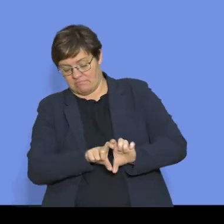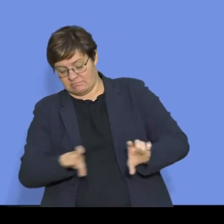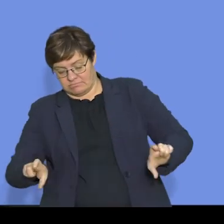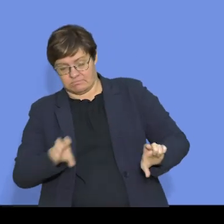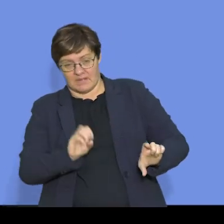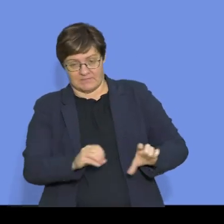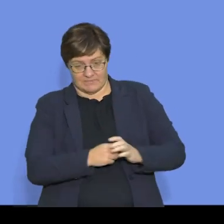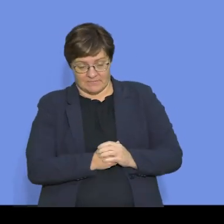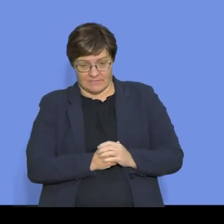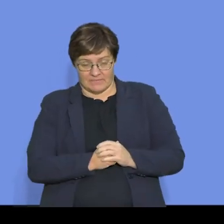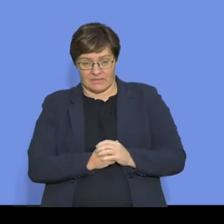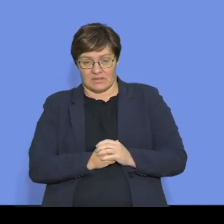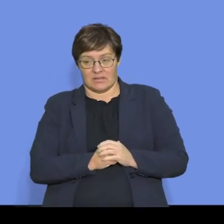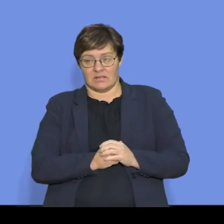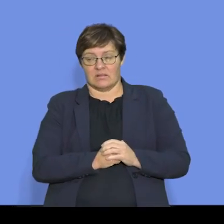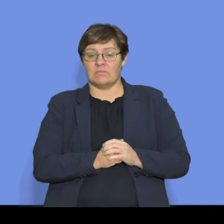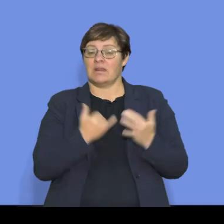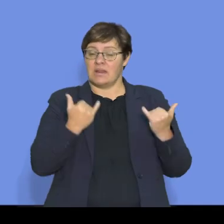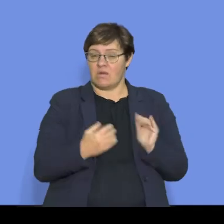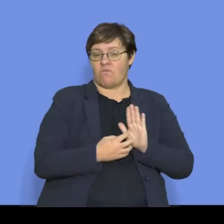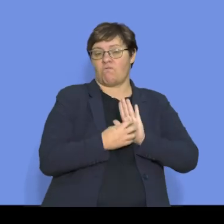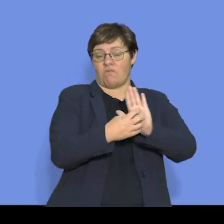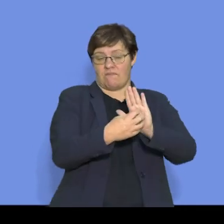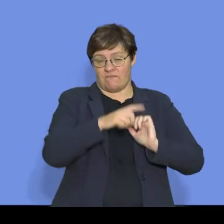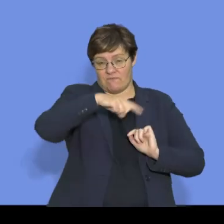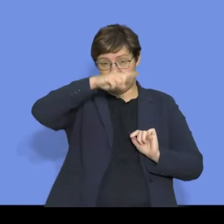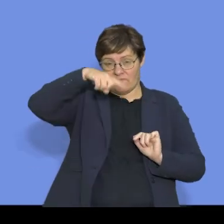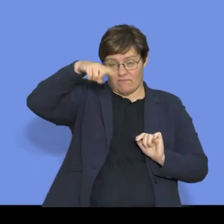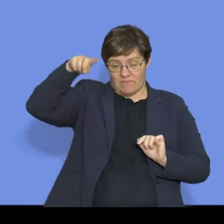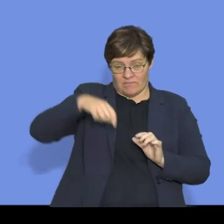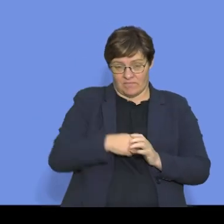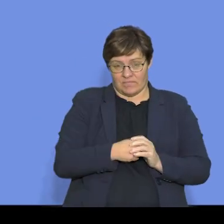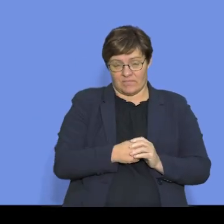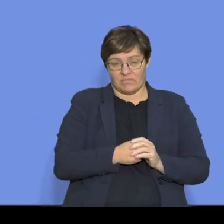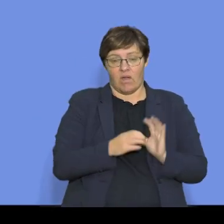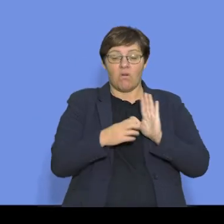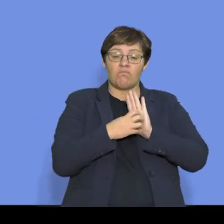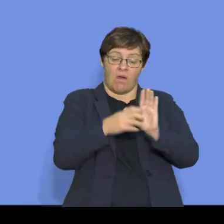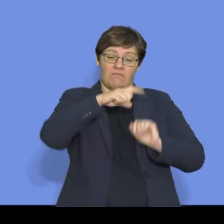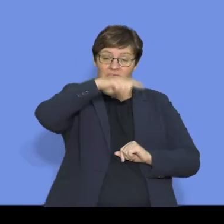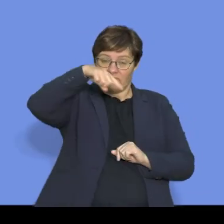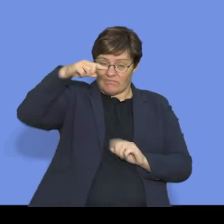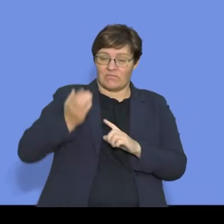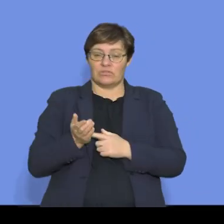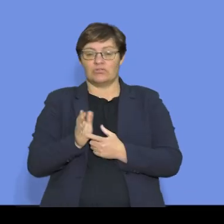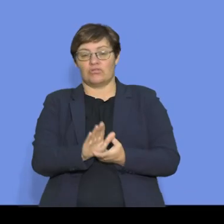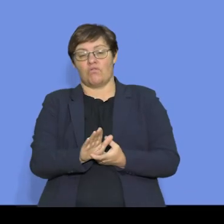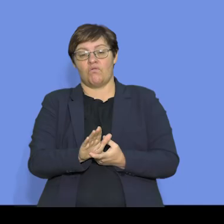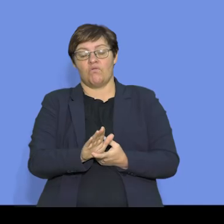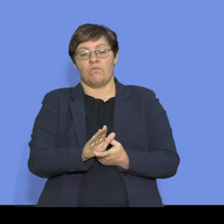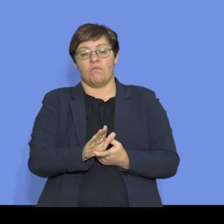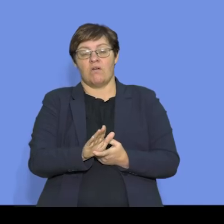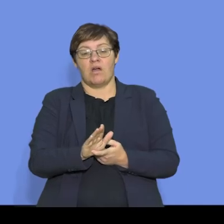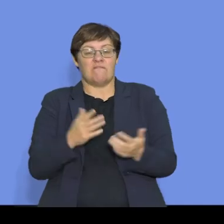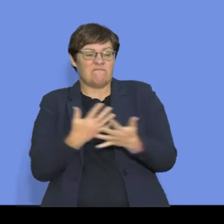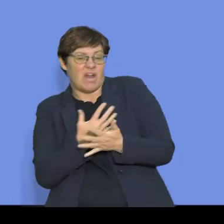scale along the bottom, but this time it's a graph, and the graph shows